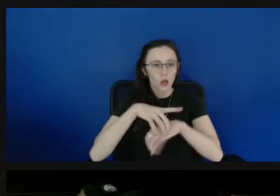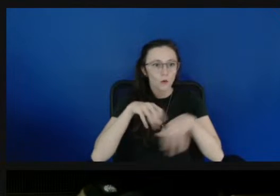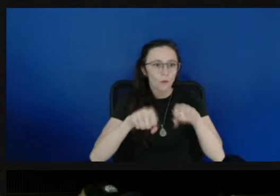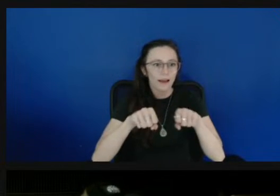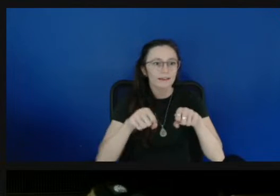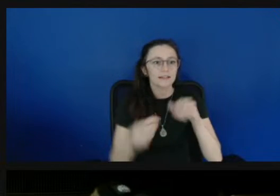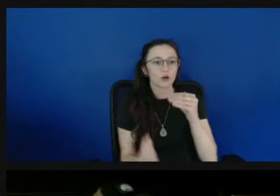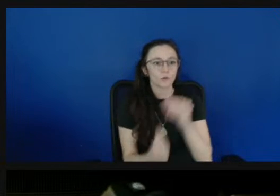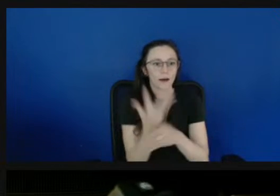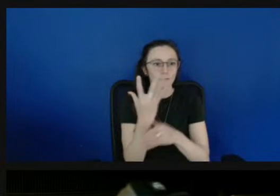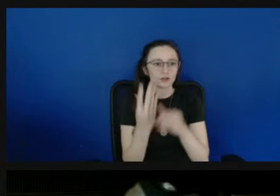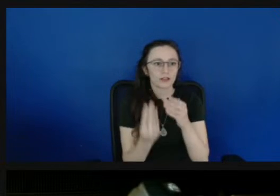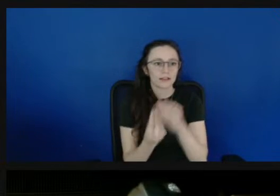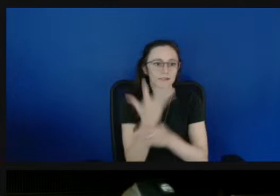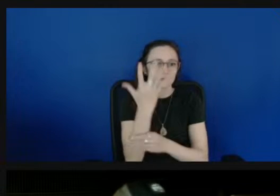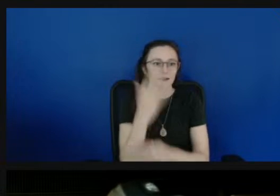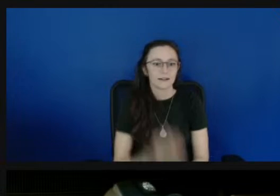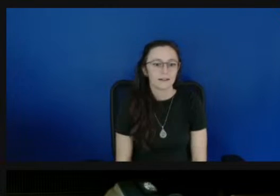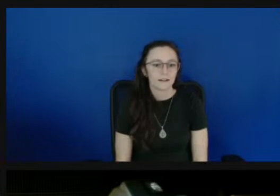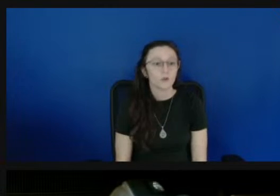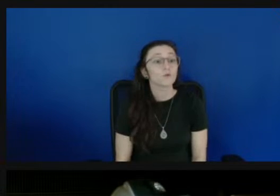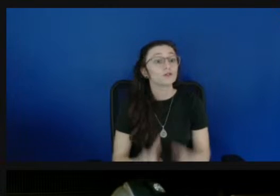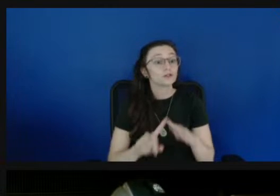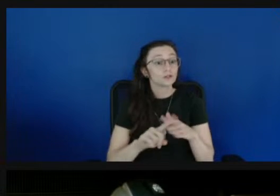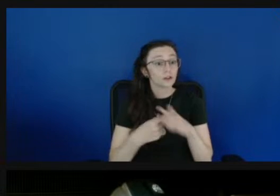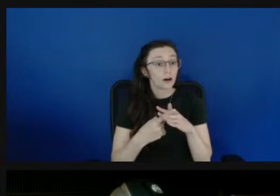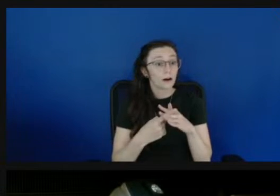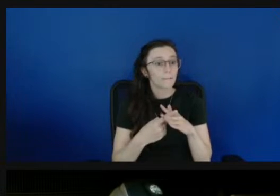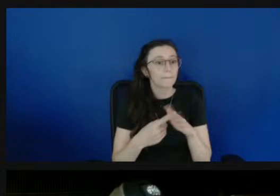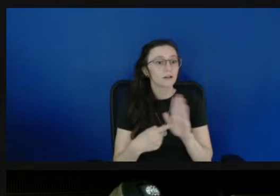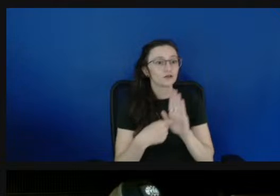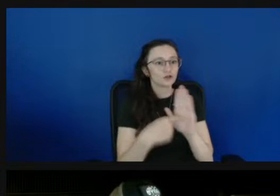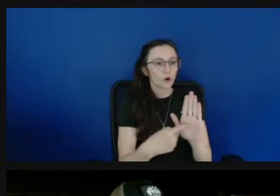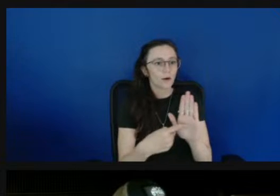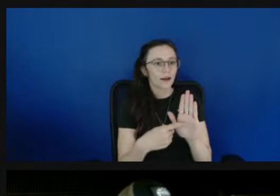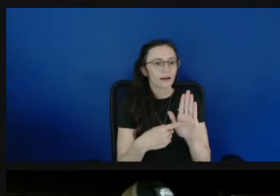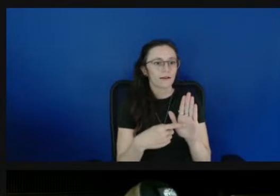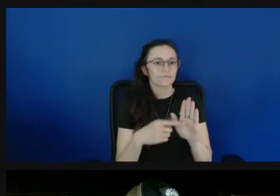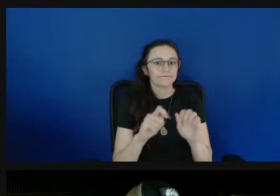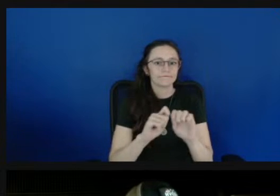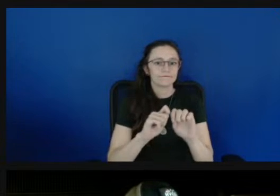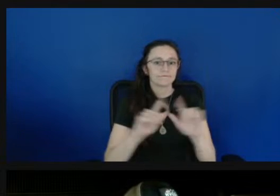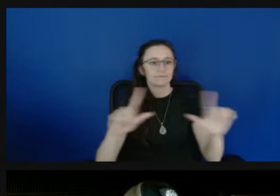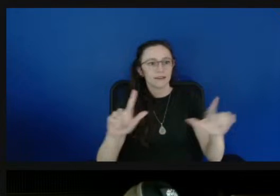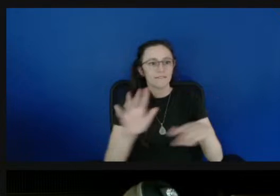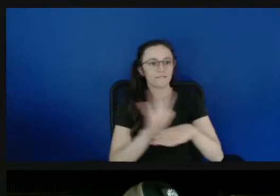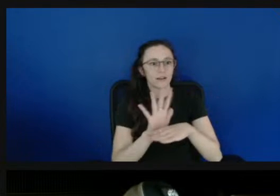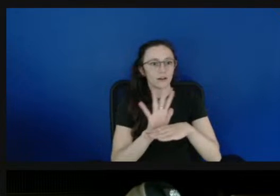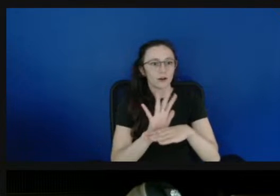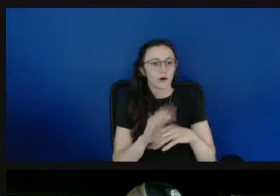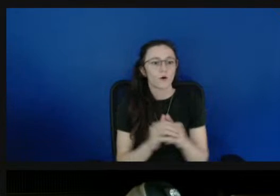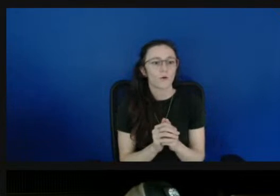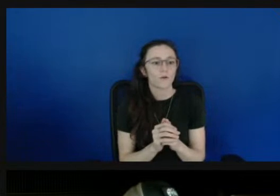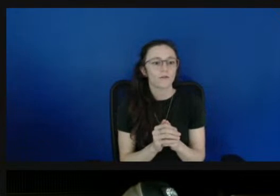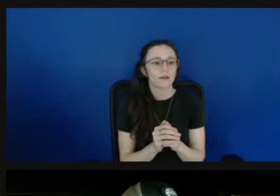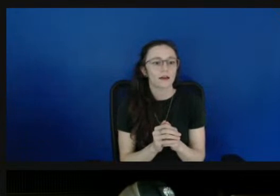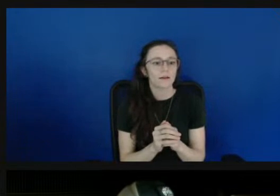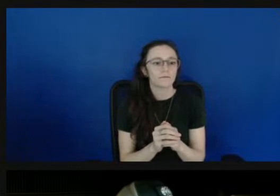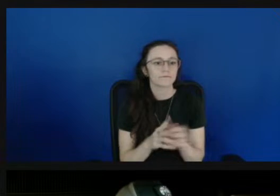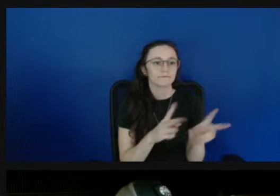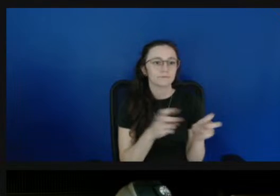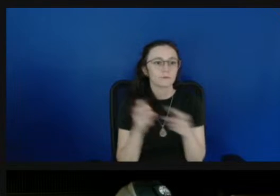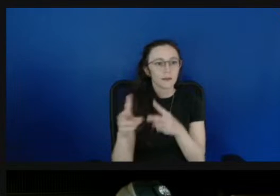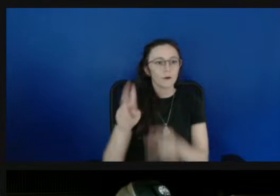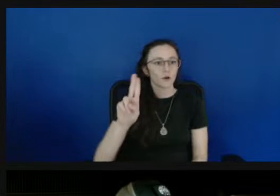And we'll start with showing a video that was put out by the USGS in commemoration of